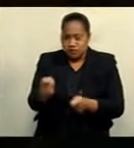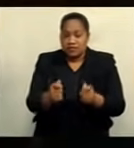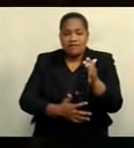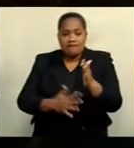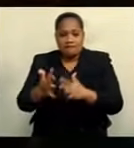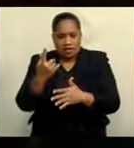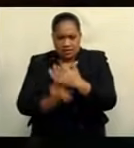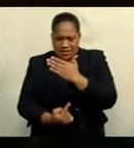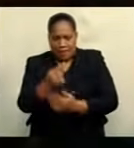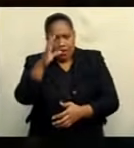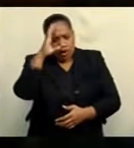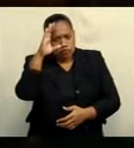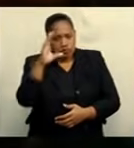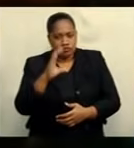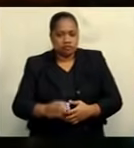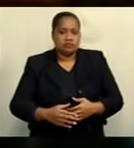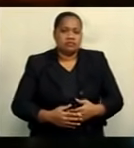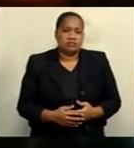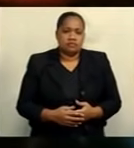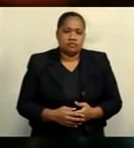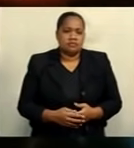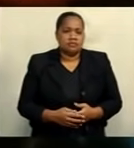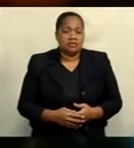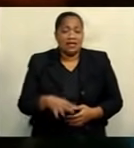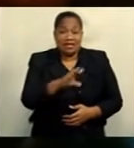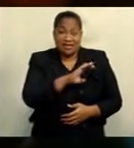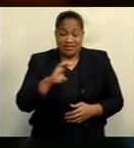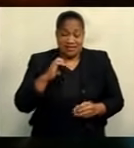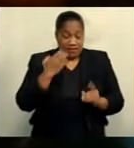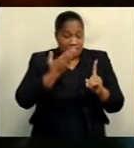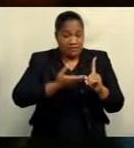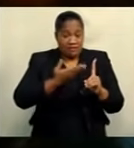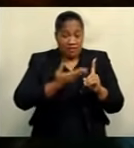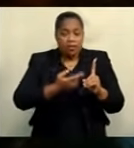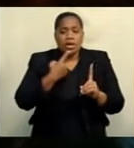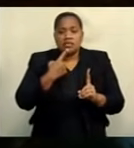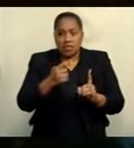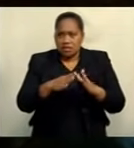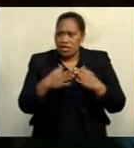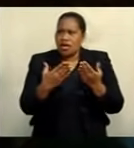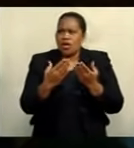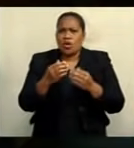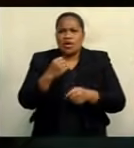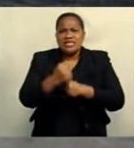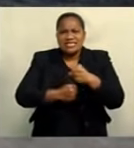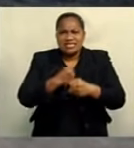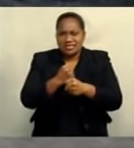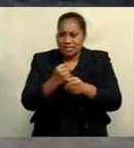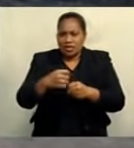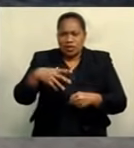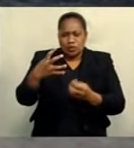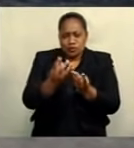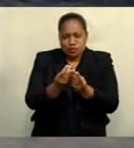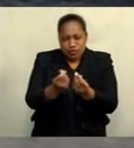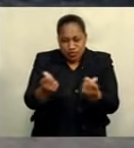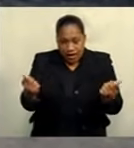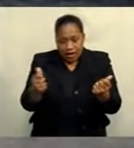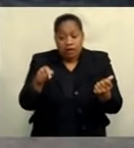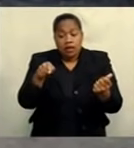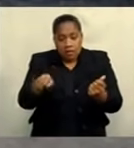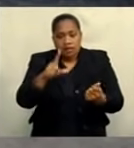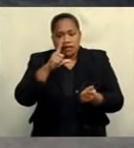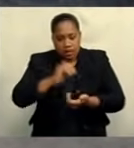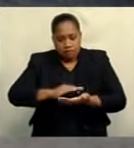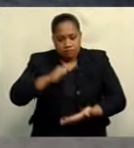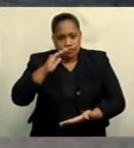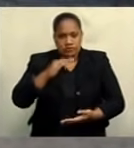country. NFA Chief Executive Puamau Sowane says, "We are in the dry season and such incidents are expected to rise."